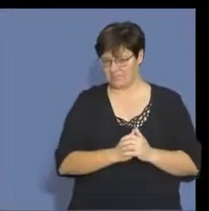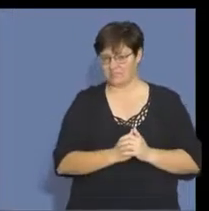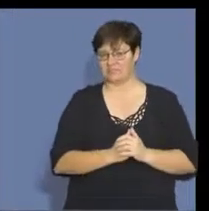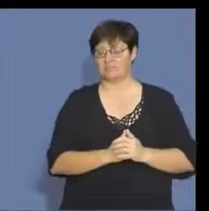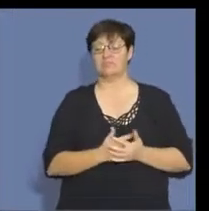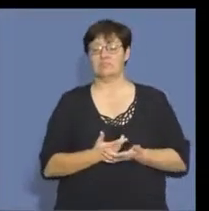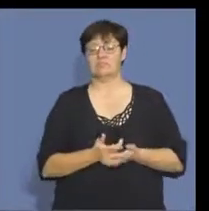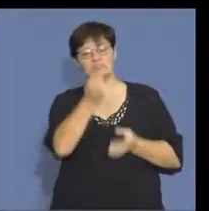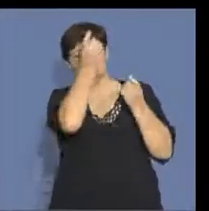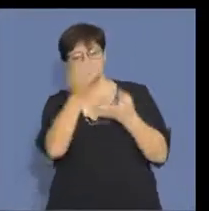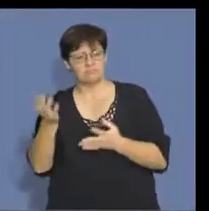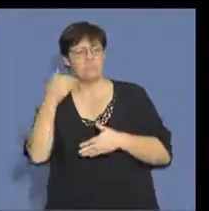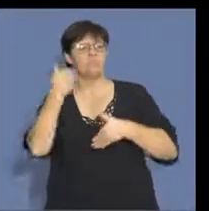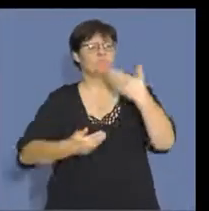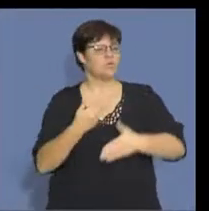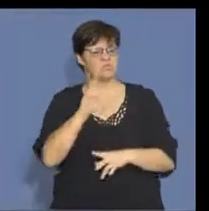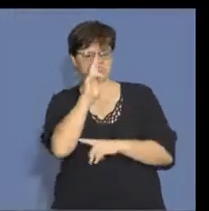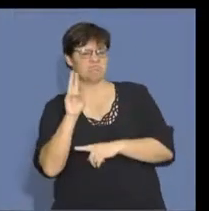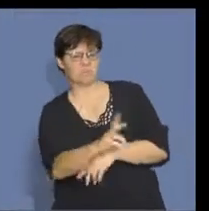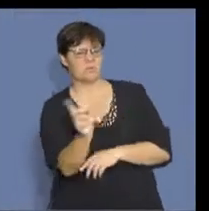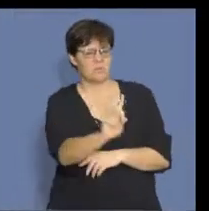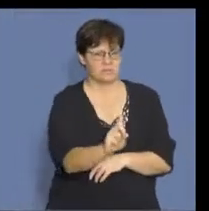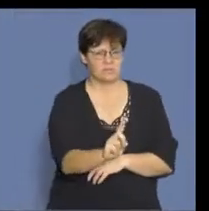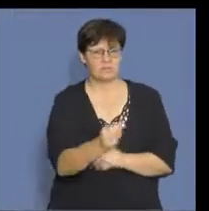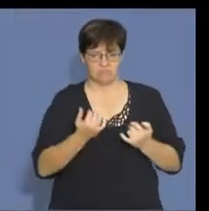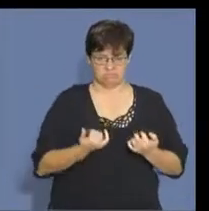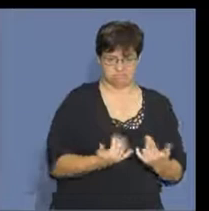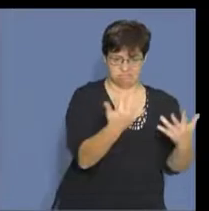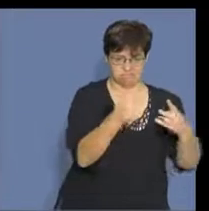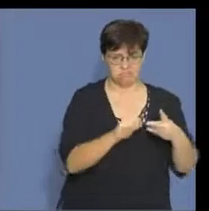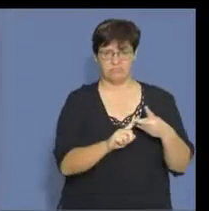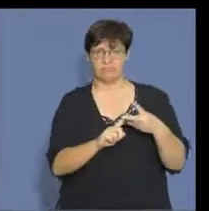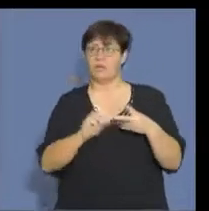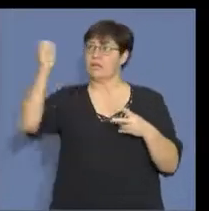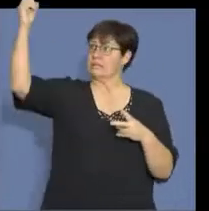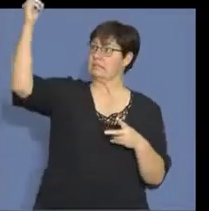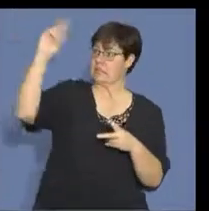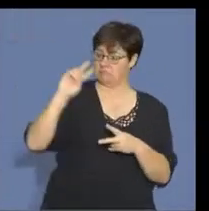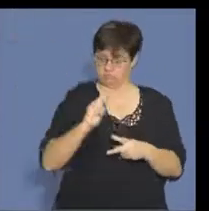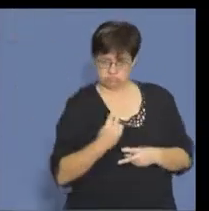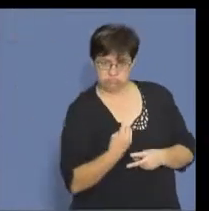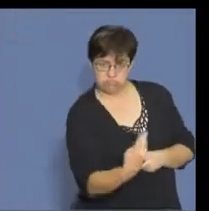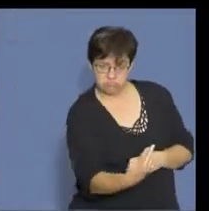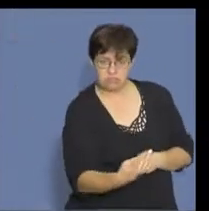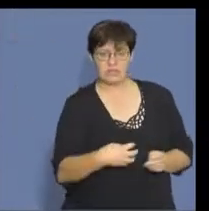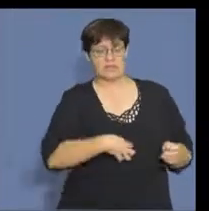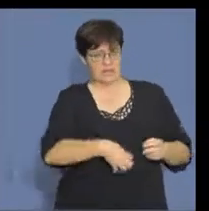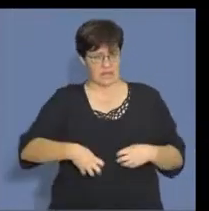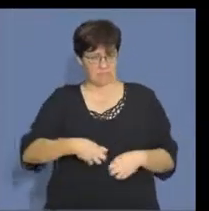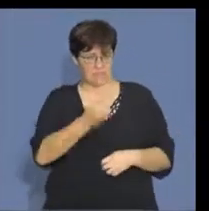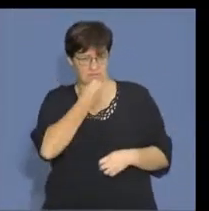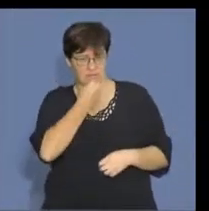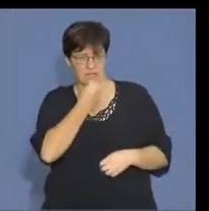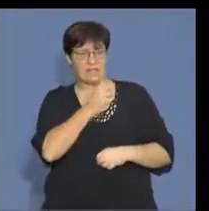I mentioned, the processes that we need to look at are combustion, photosynthesis, metabolism,